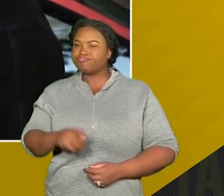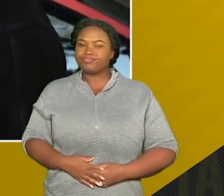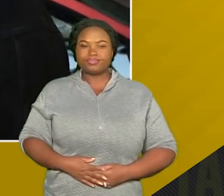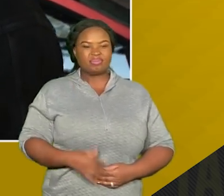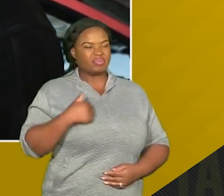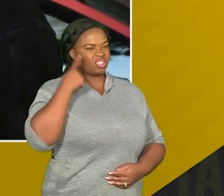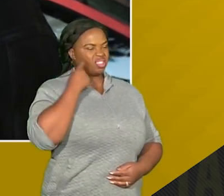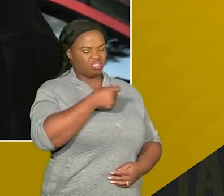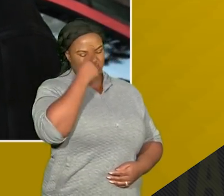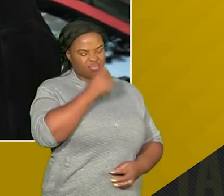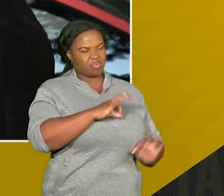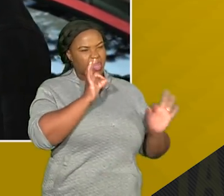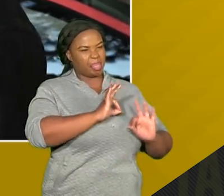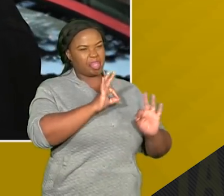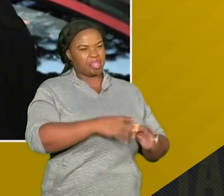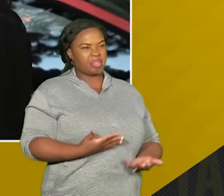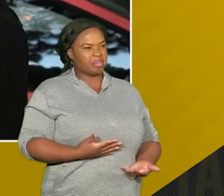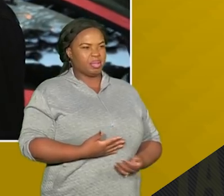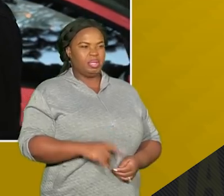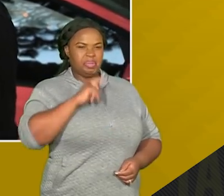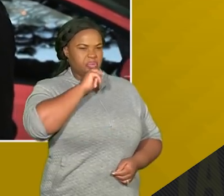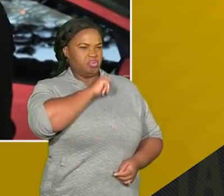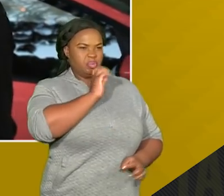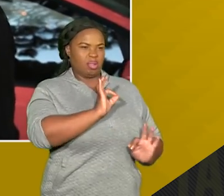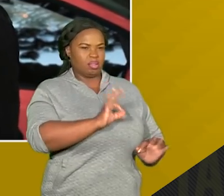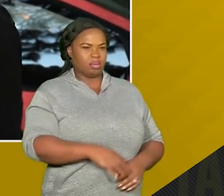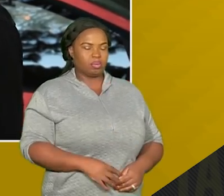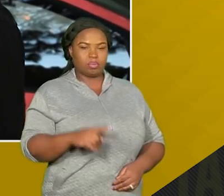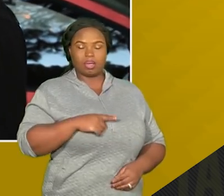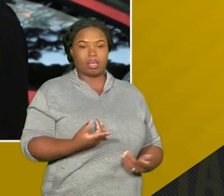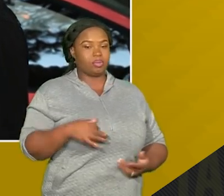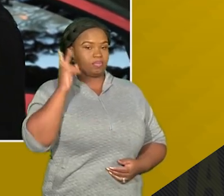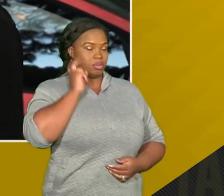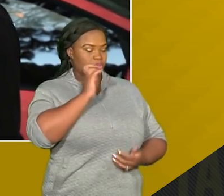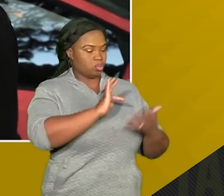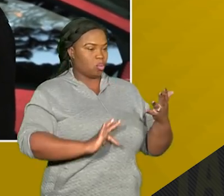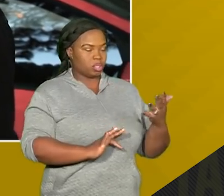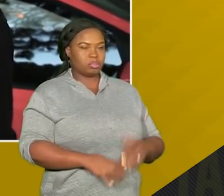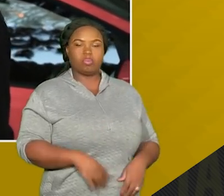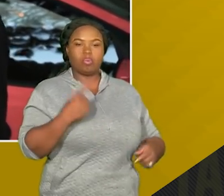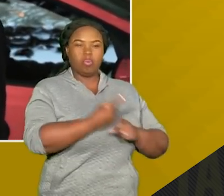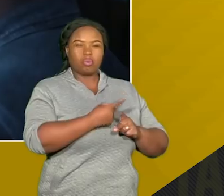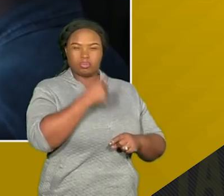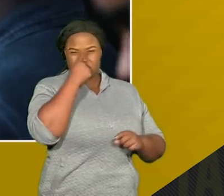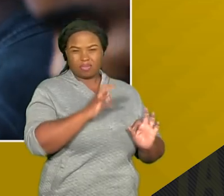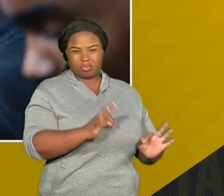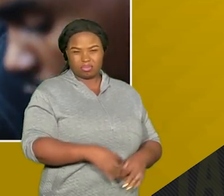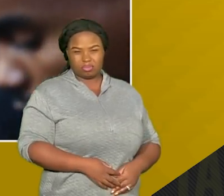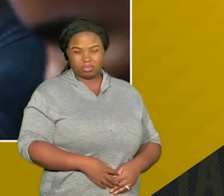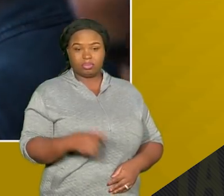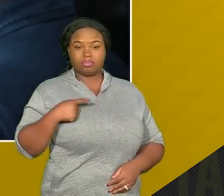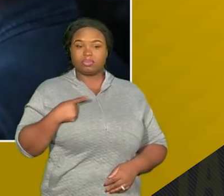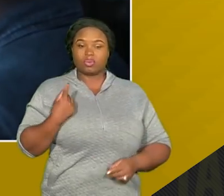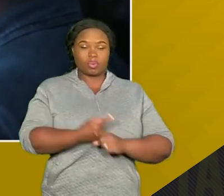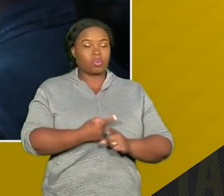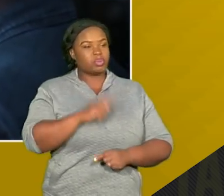a myth, ntho e leng hore ha e exist, because ba ntho tsa teng ha o di utlwa o mamela story tsa teng ke story tse sa kgolweng. Ke hotse ke itse ntho hore